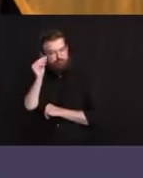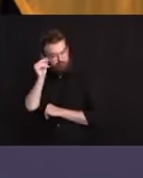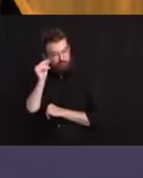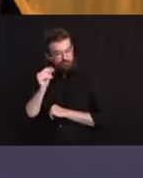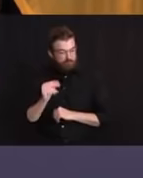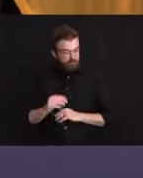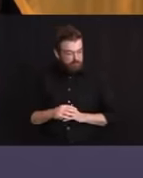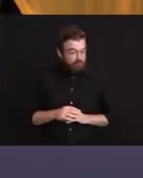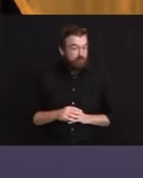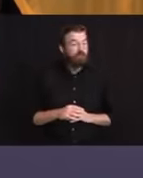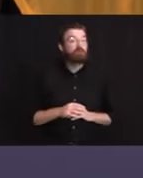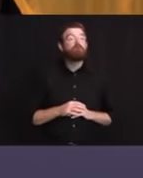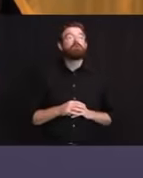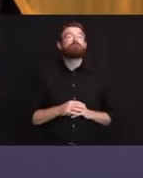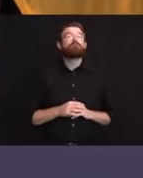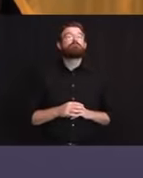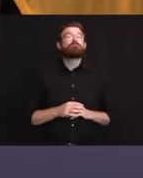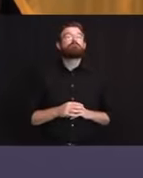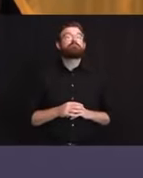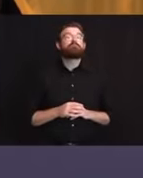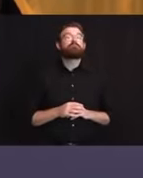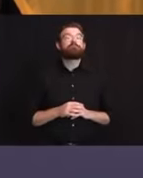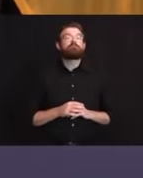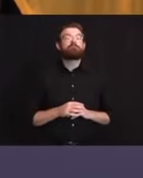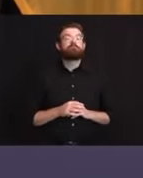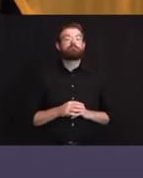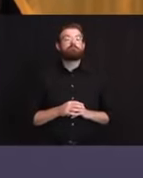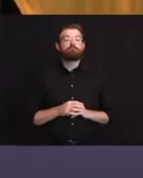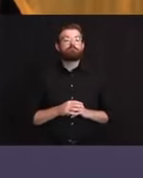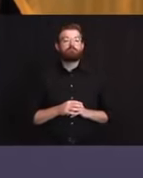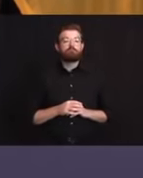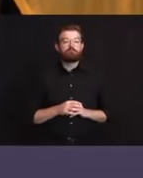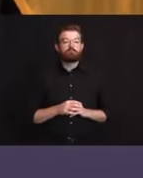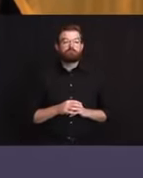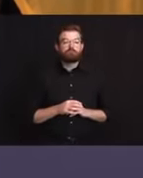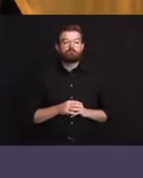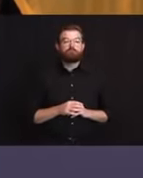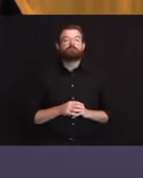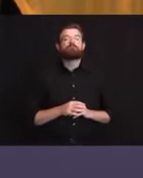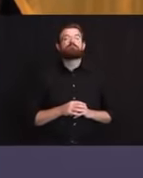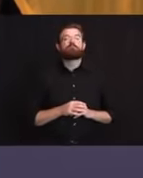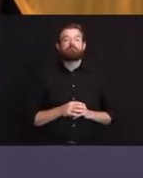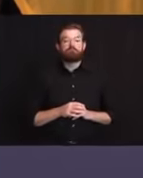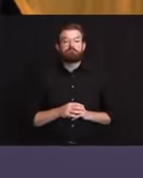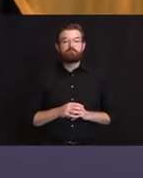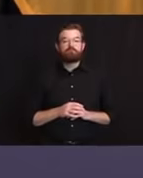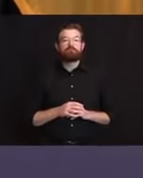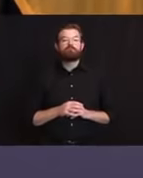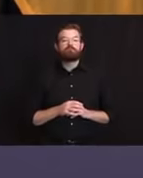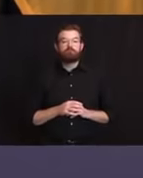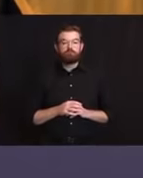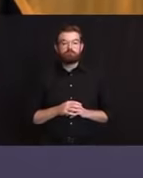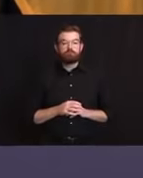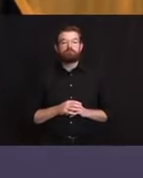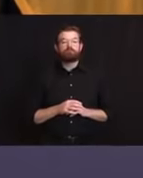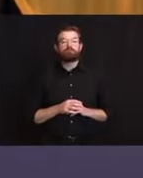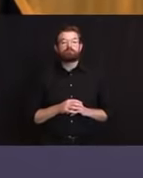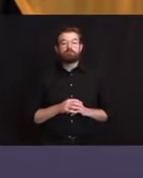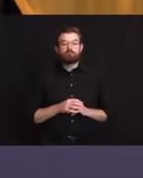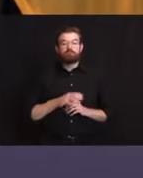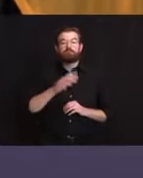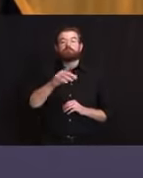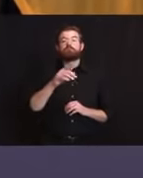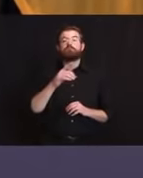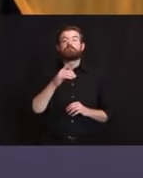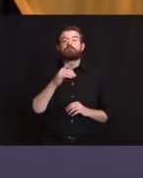to shrink, and our folks are spending a lot of time on this, shrink the turnaround time on testing. It's way too long right now for too many, not just in New Jersey